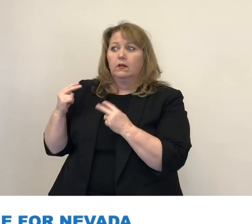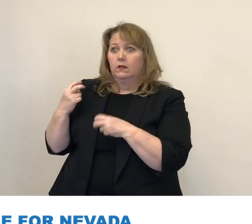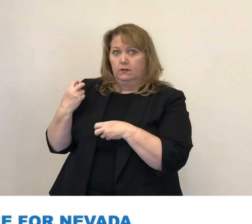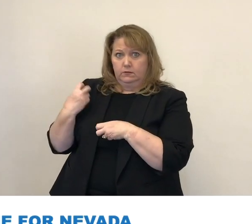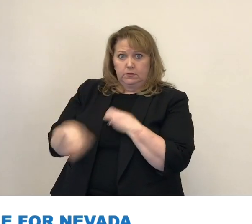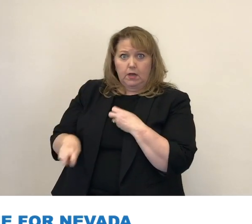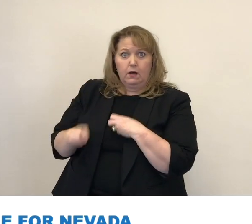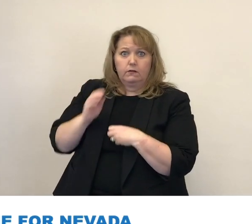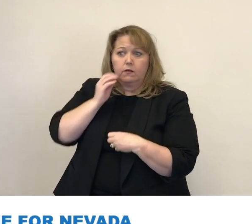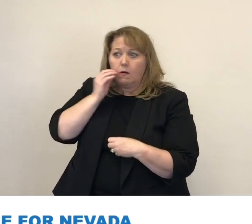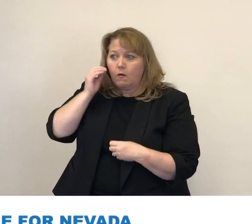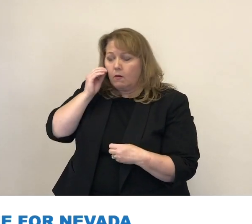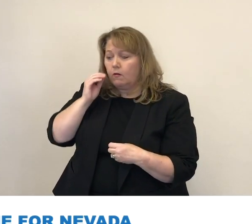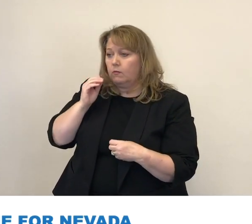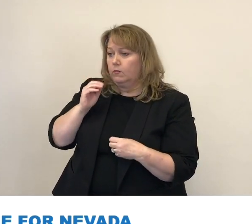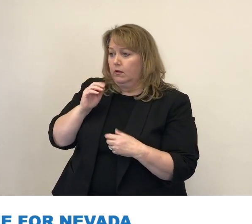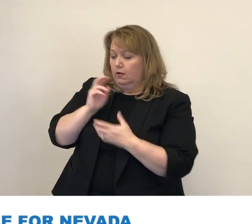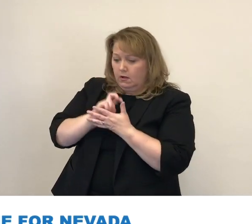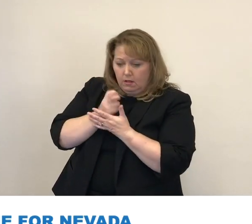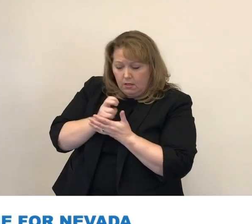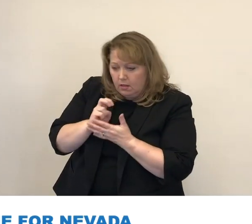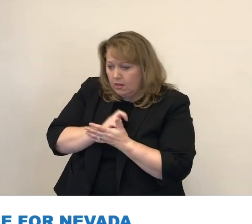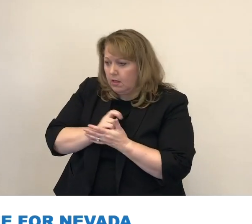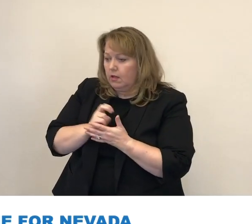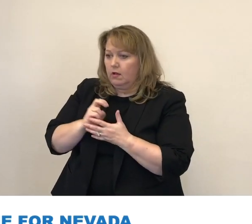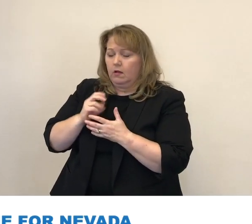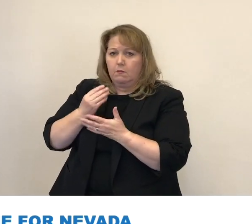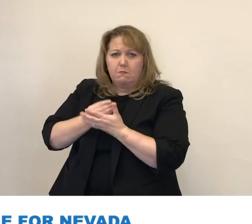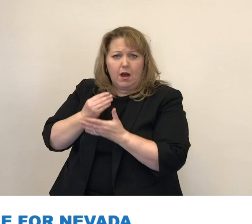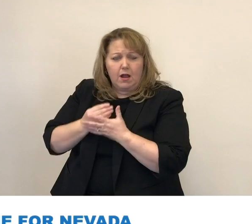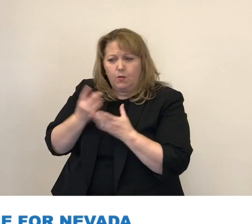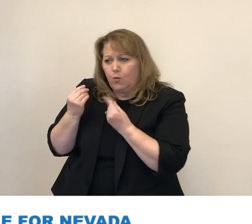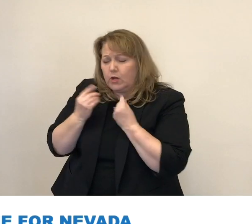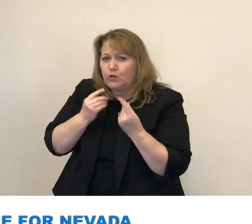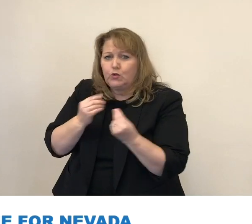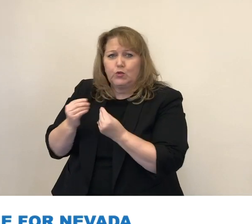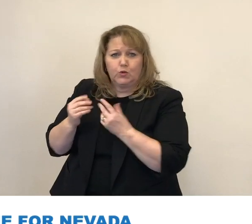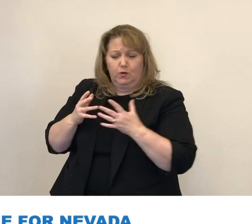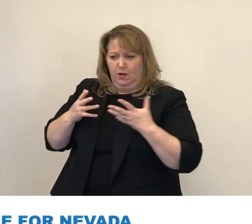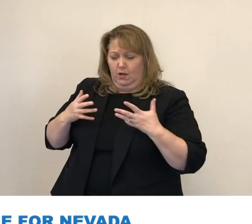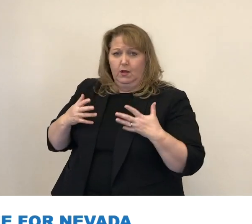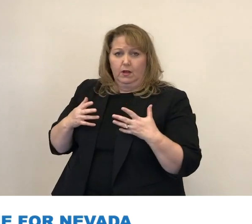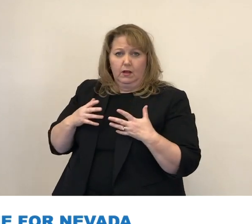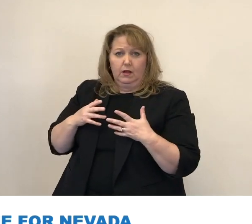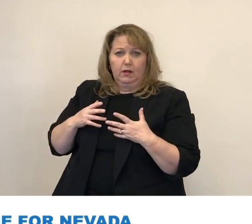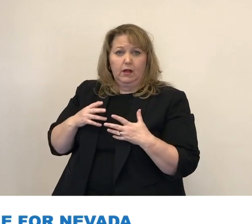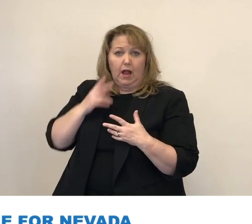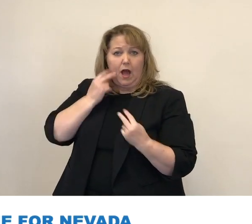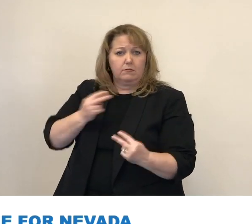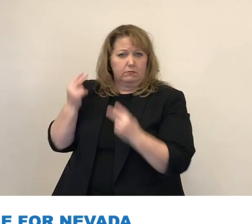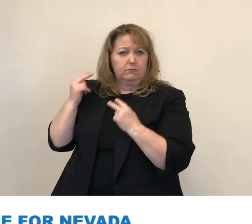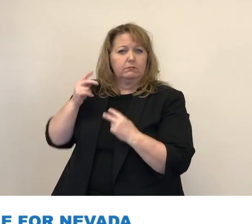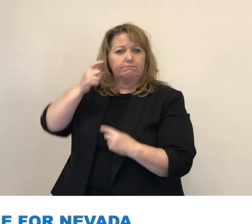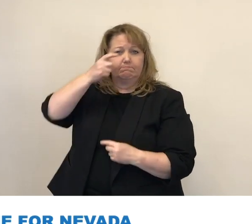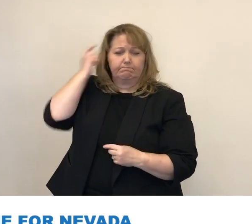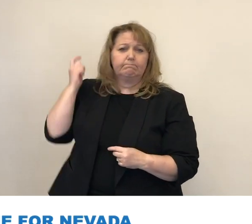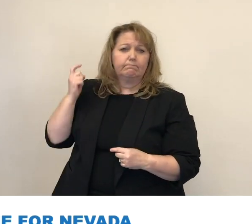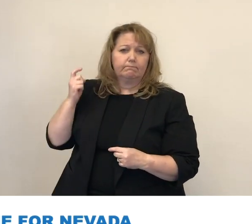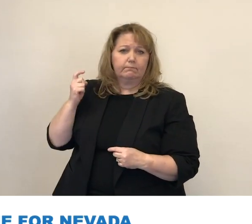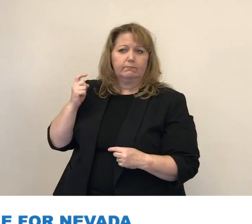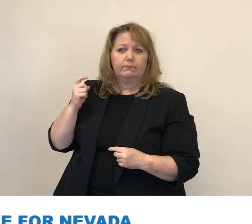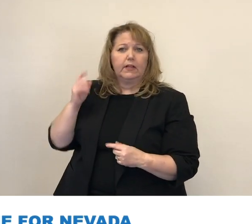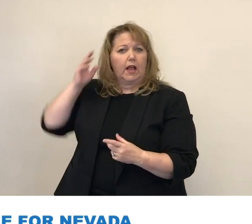nights, the pressures that are weighing down on all of you. I take this seriously, very